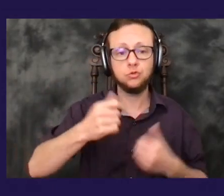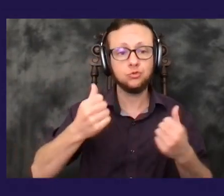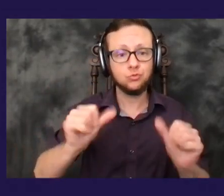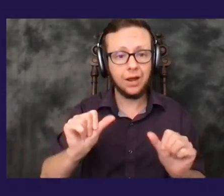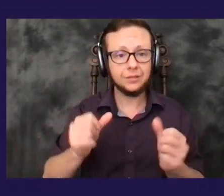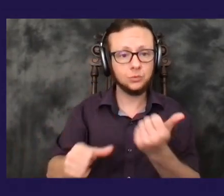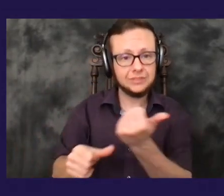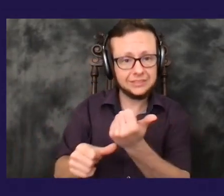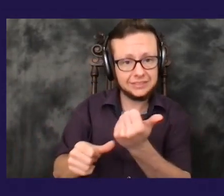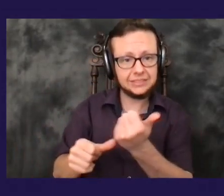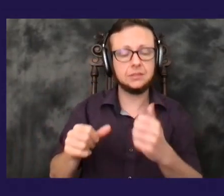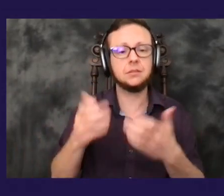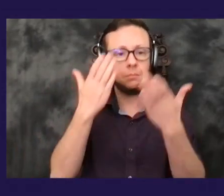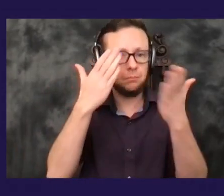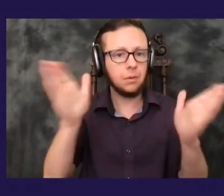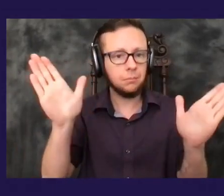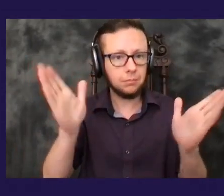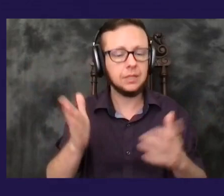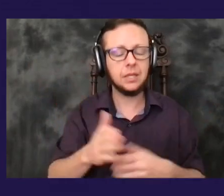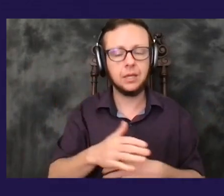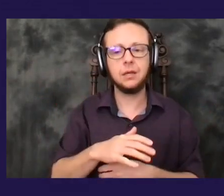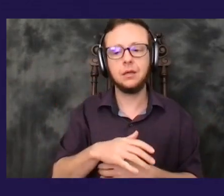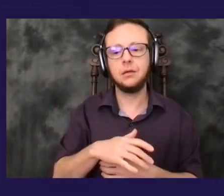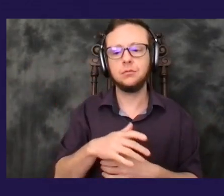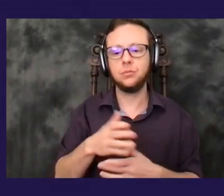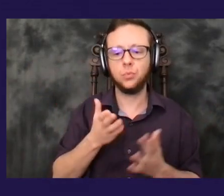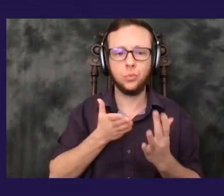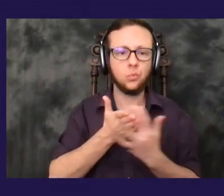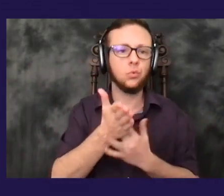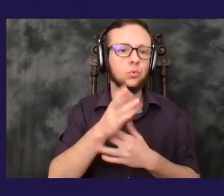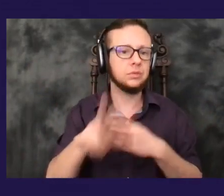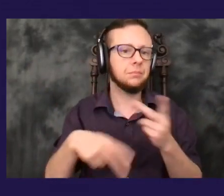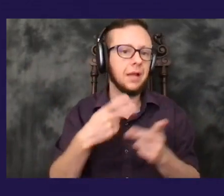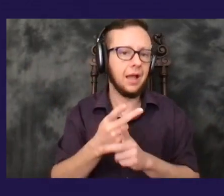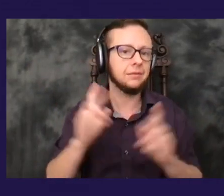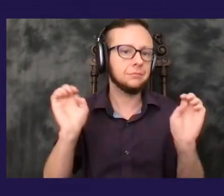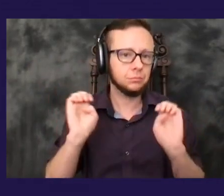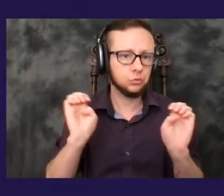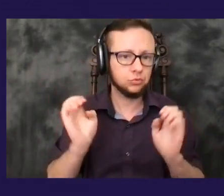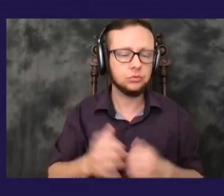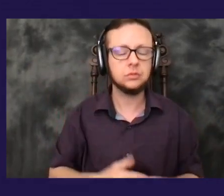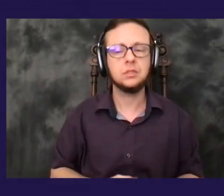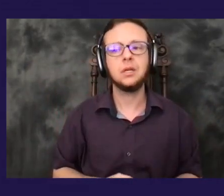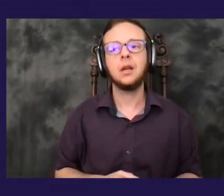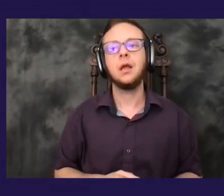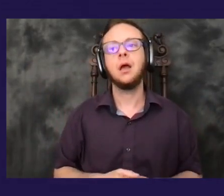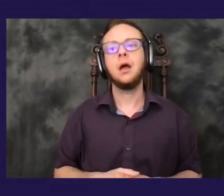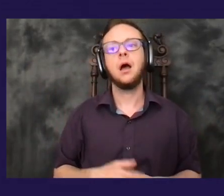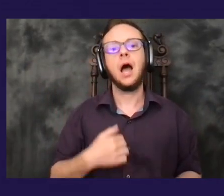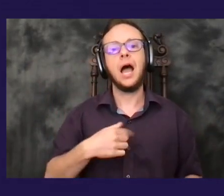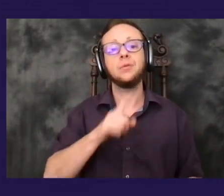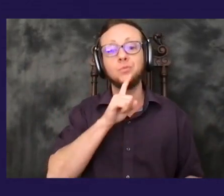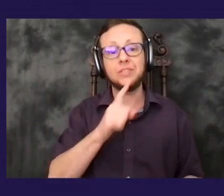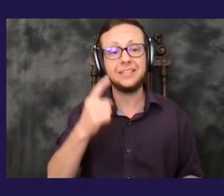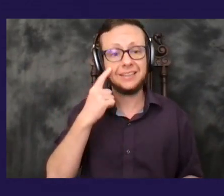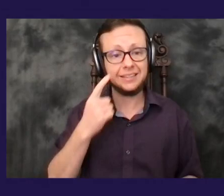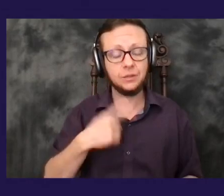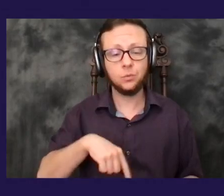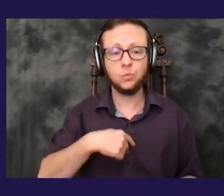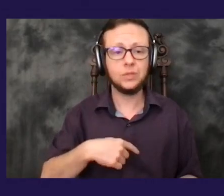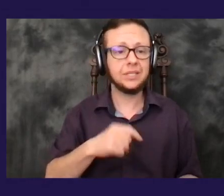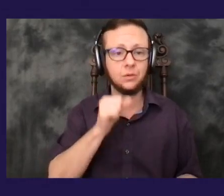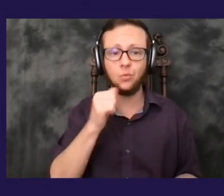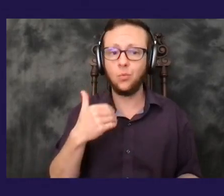public during some type of an emergency. I really think we don't